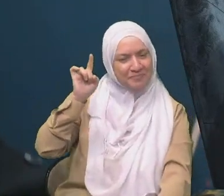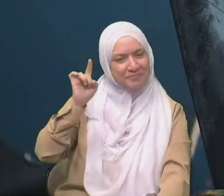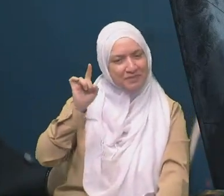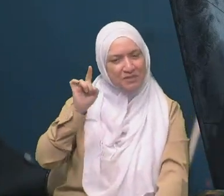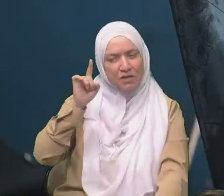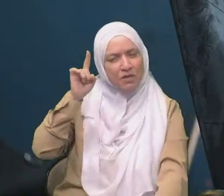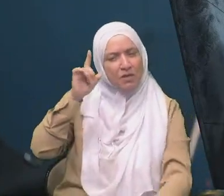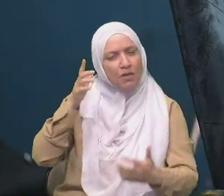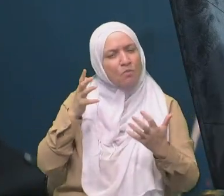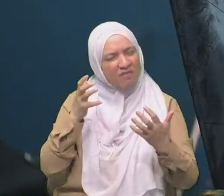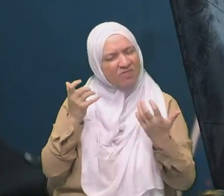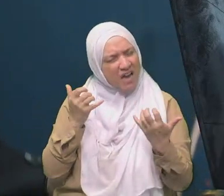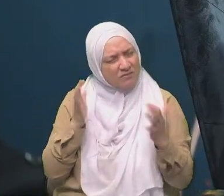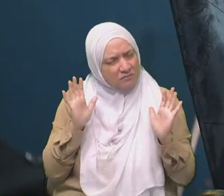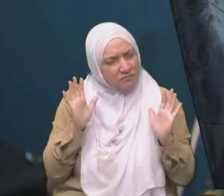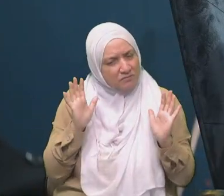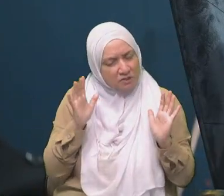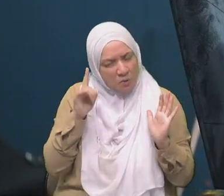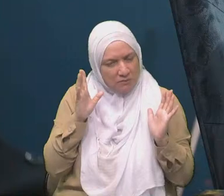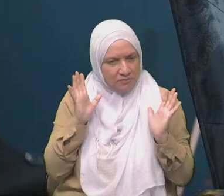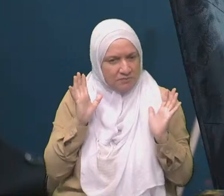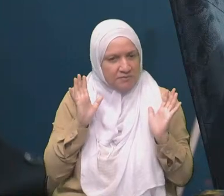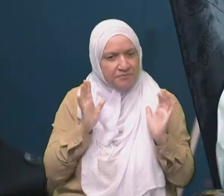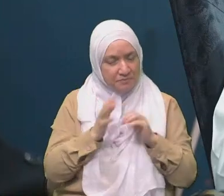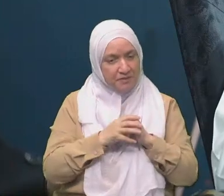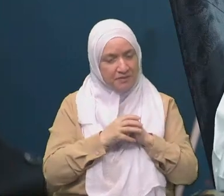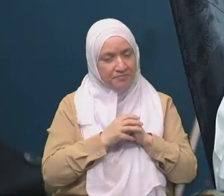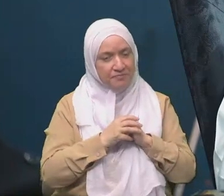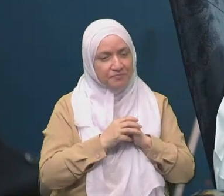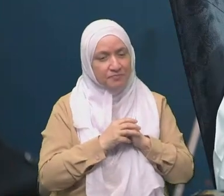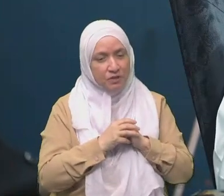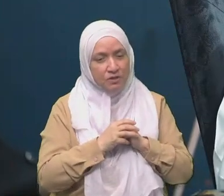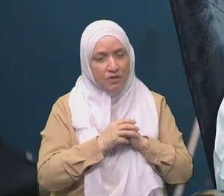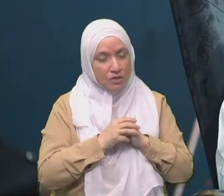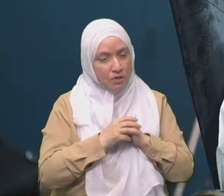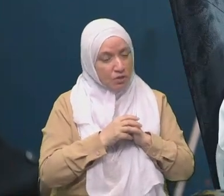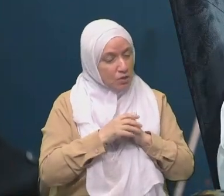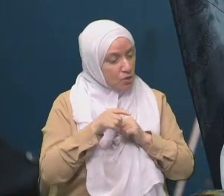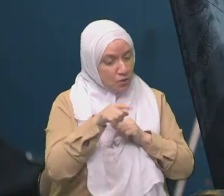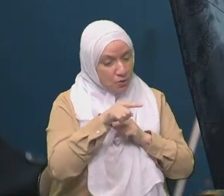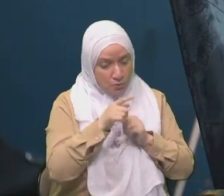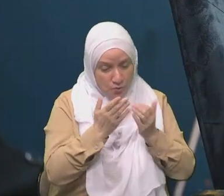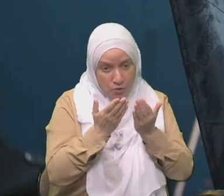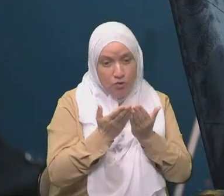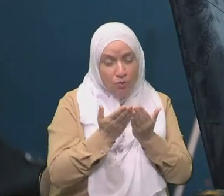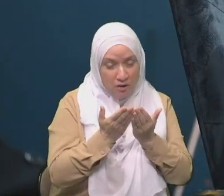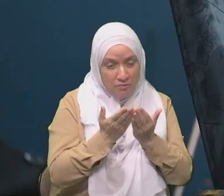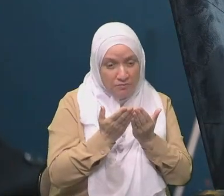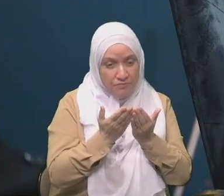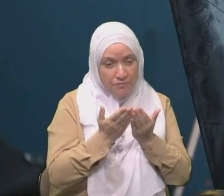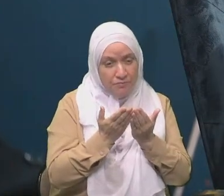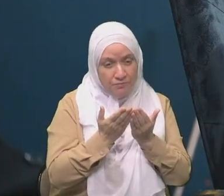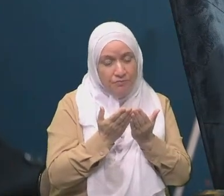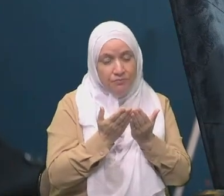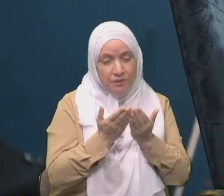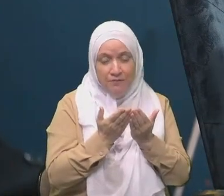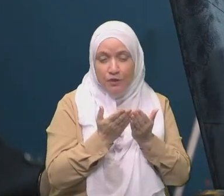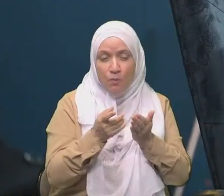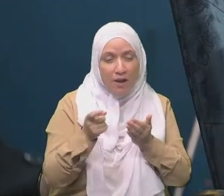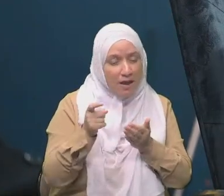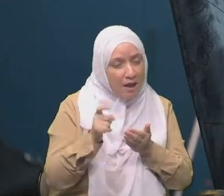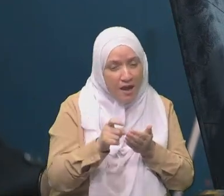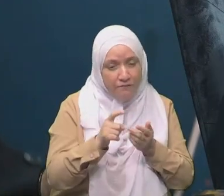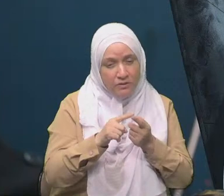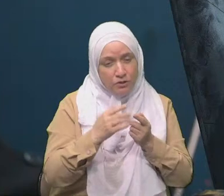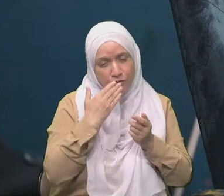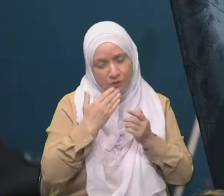to be like the salt in the food, you need to do what? Lead a righteous life. So you need to work on fixing yourself, but never stop making